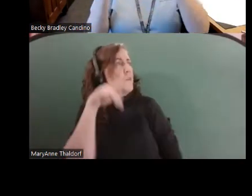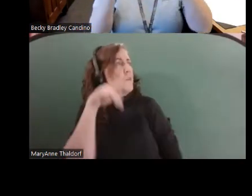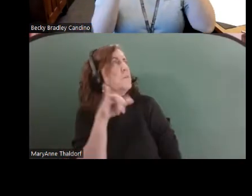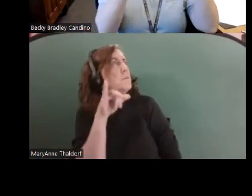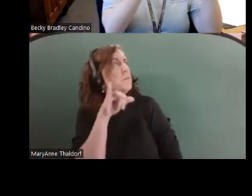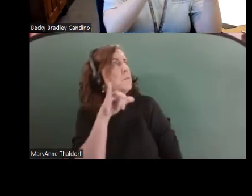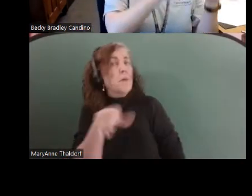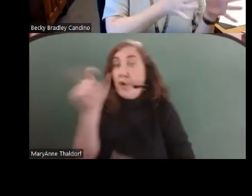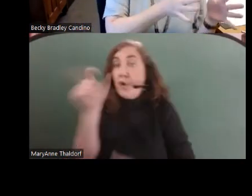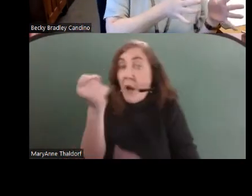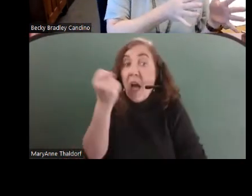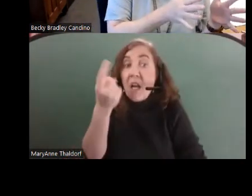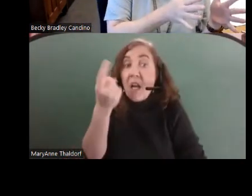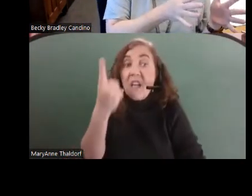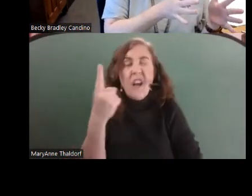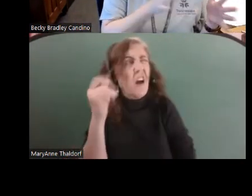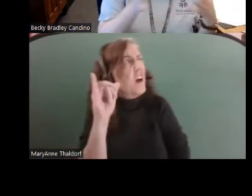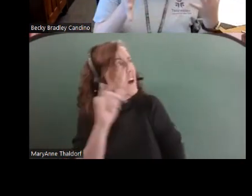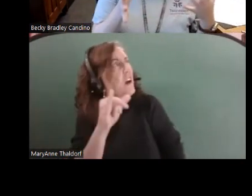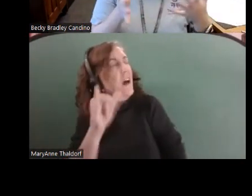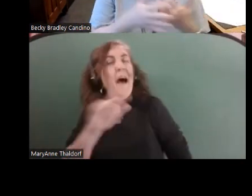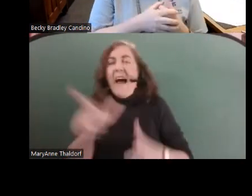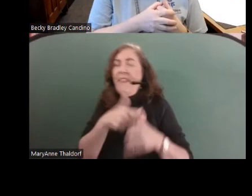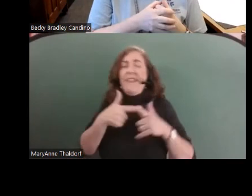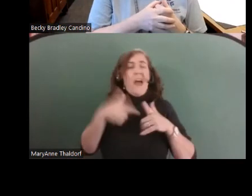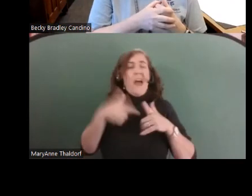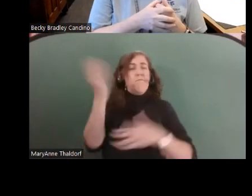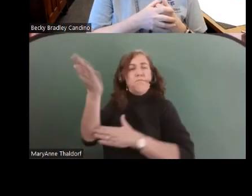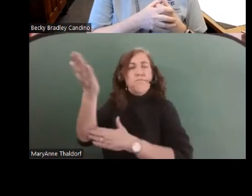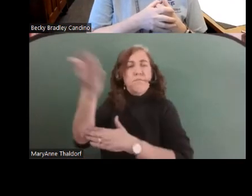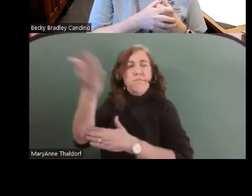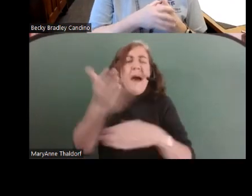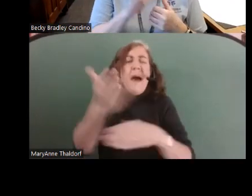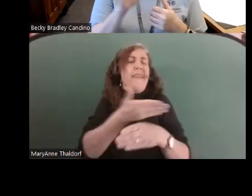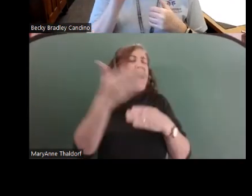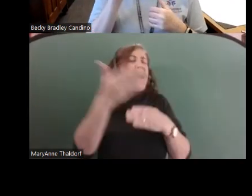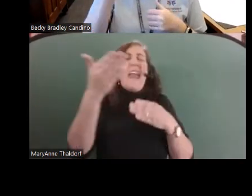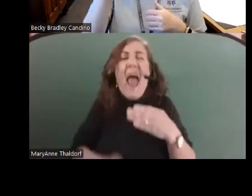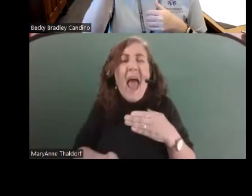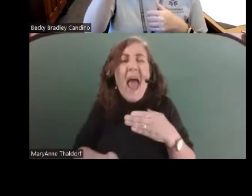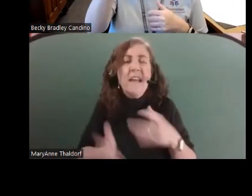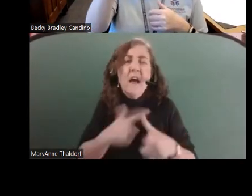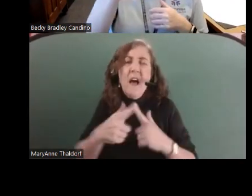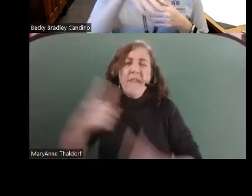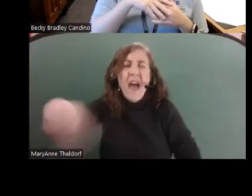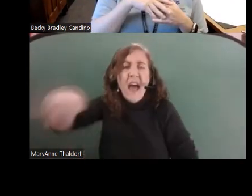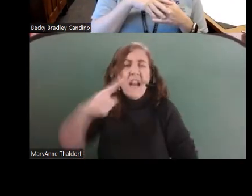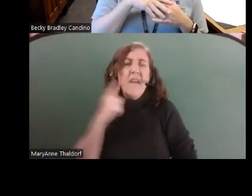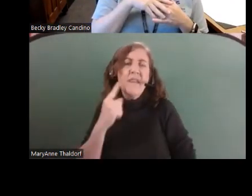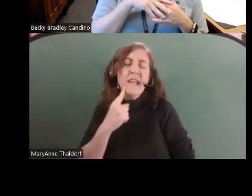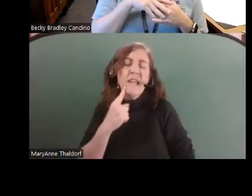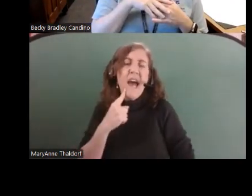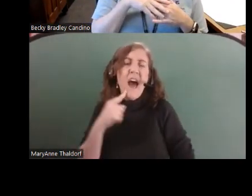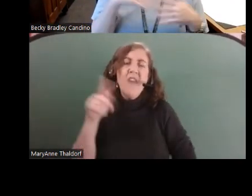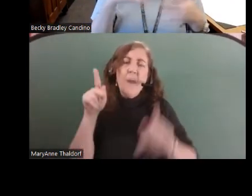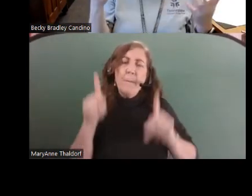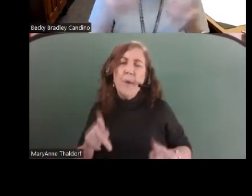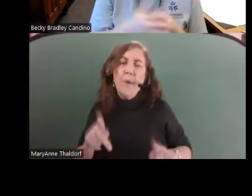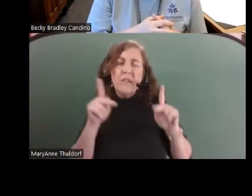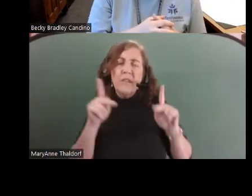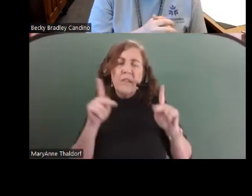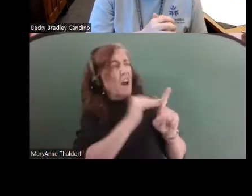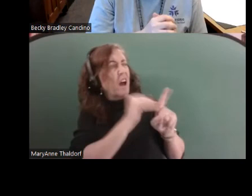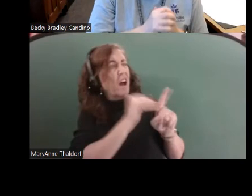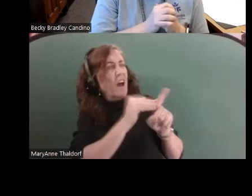got all the way to the end of the session, and the deaf client got the counselor's attention and said,